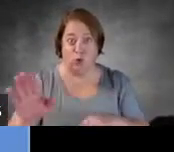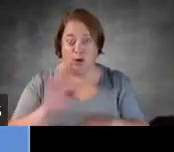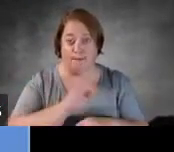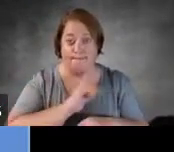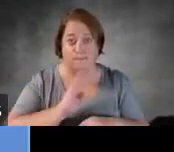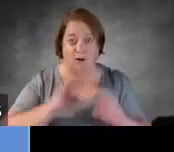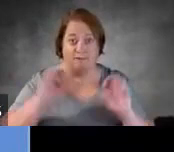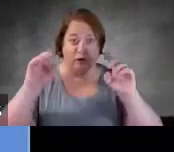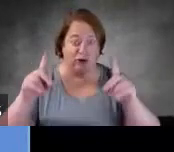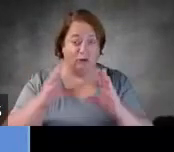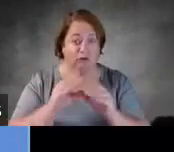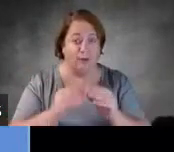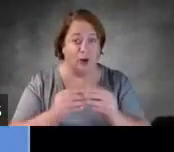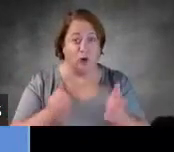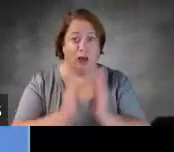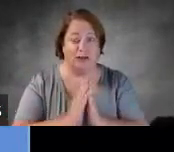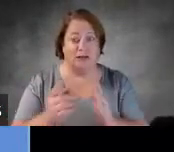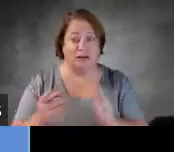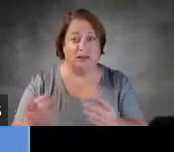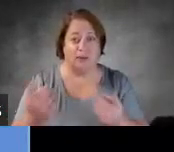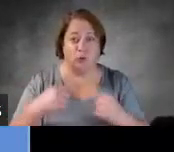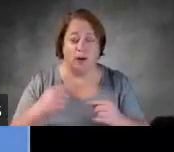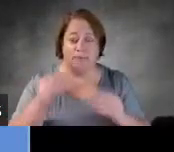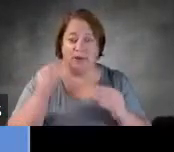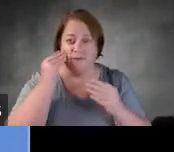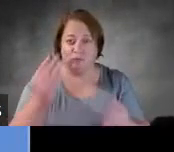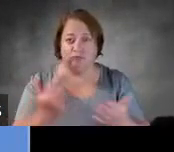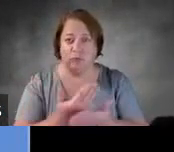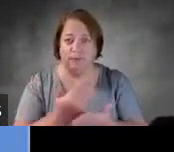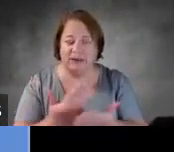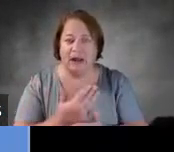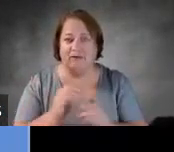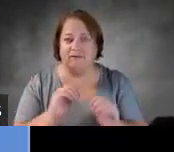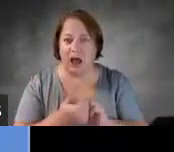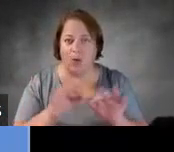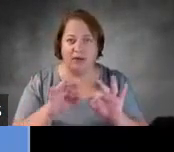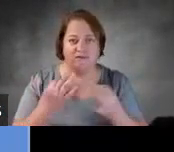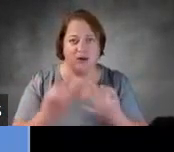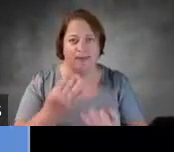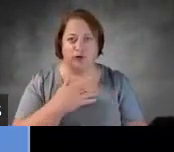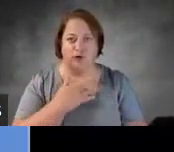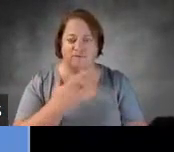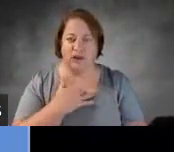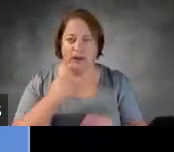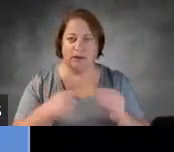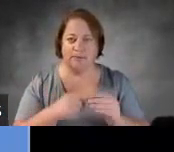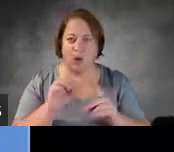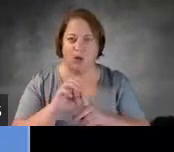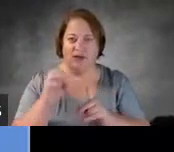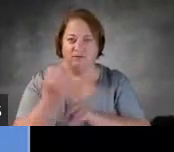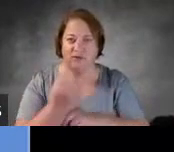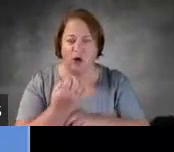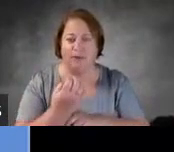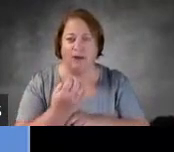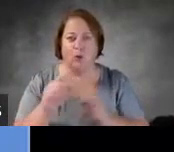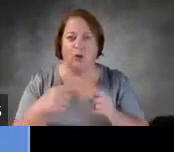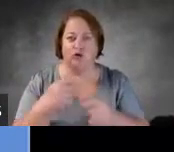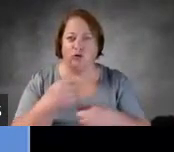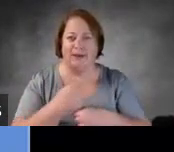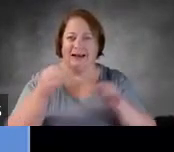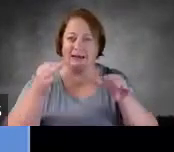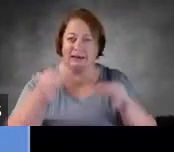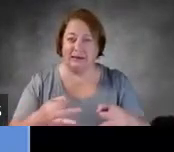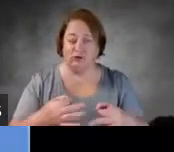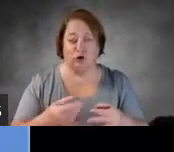meeting? Are you asking them to come and give an update of how their families are feeling about the environment? As you're making decisions, are